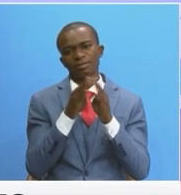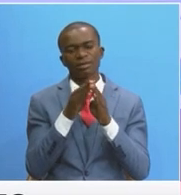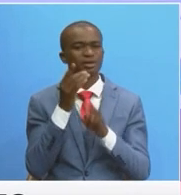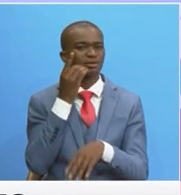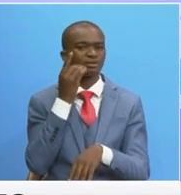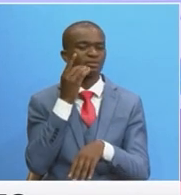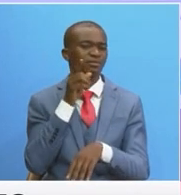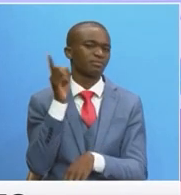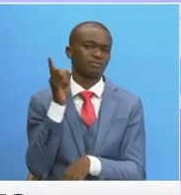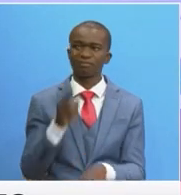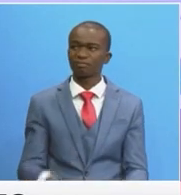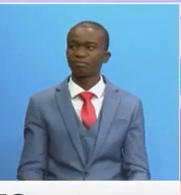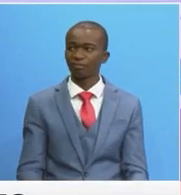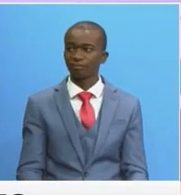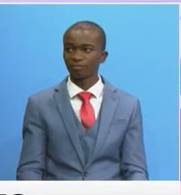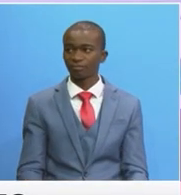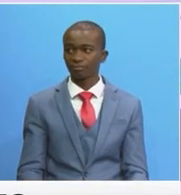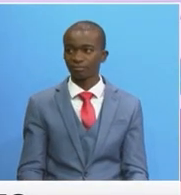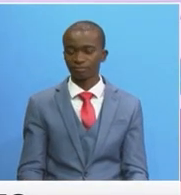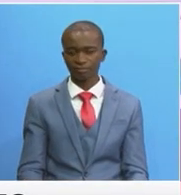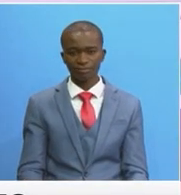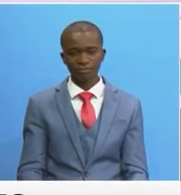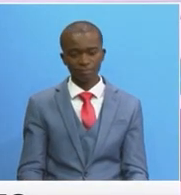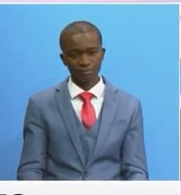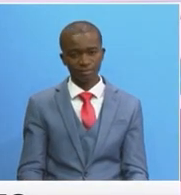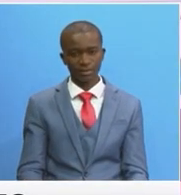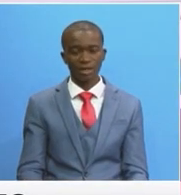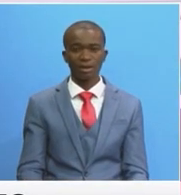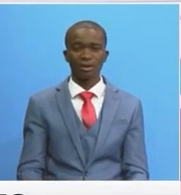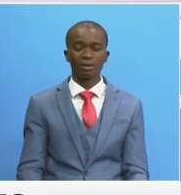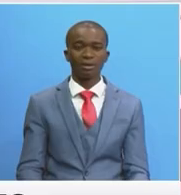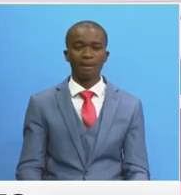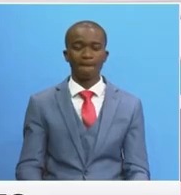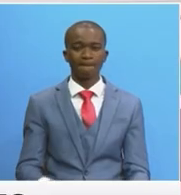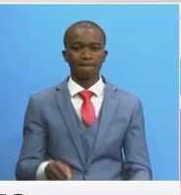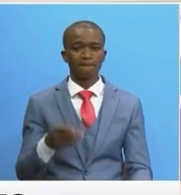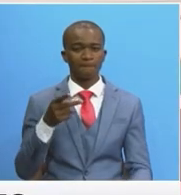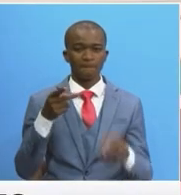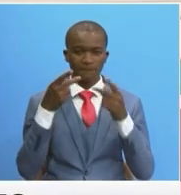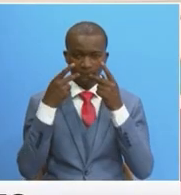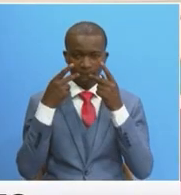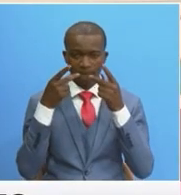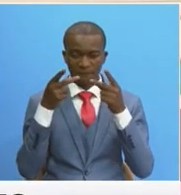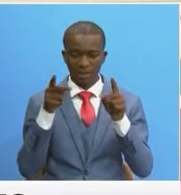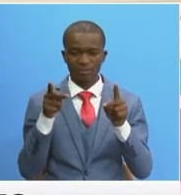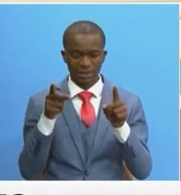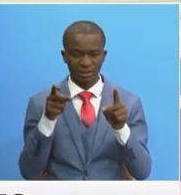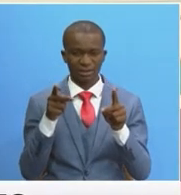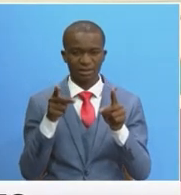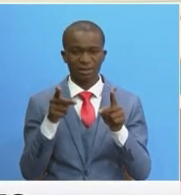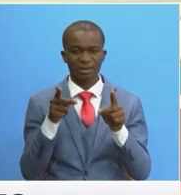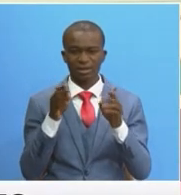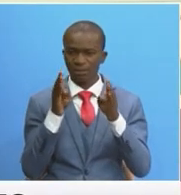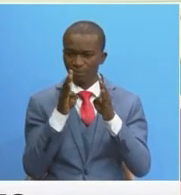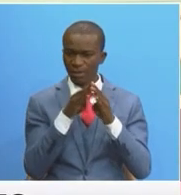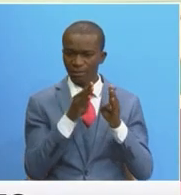are calling a public-private dialogue forum, PPDF. This is where even the chamber president, Sakabaye,